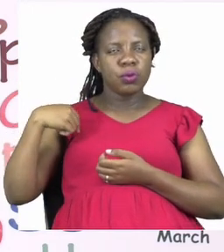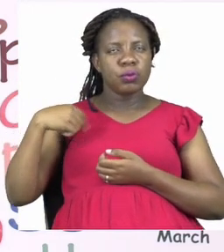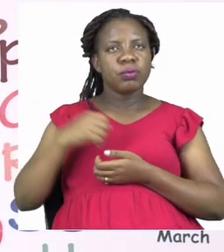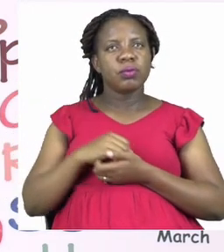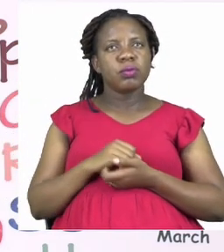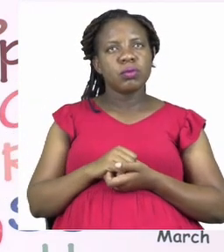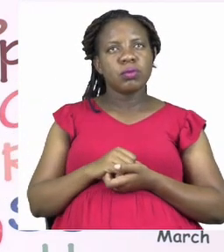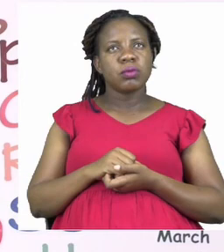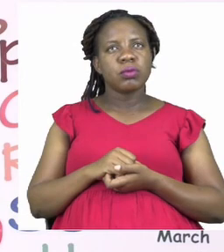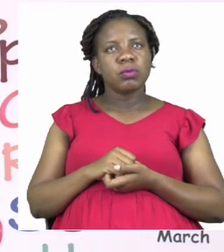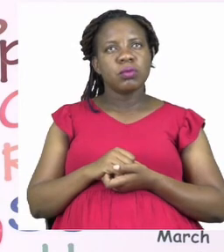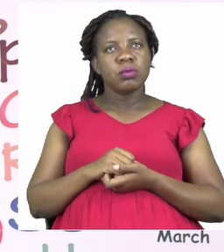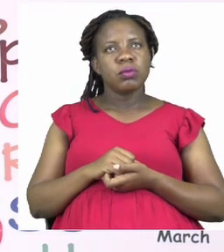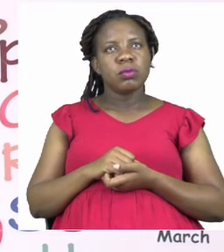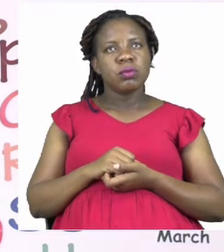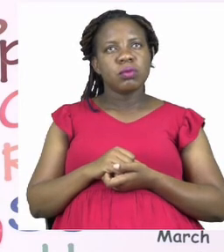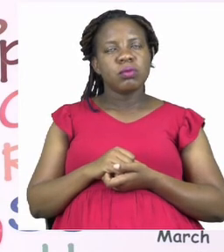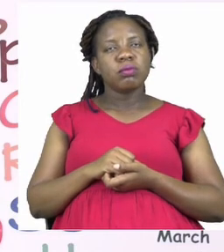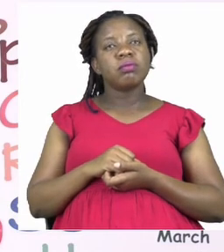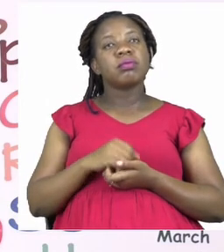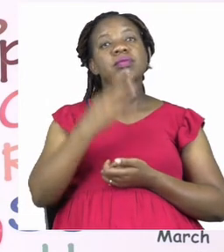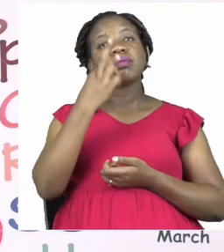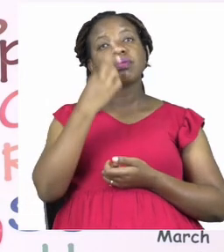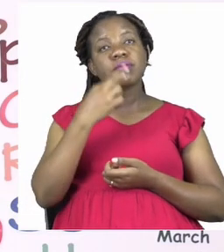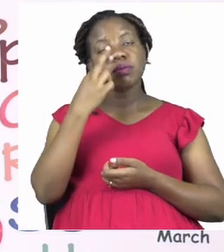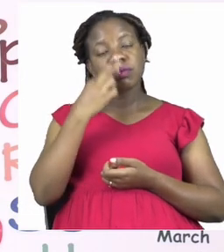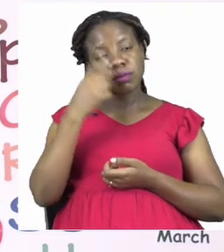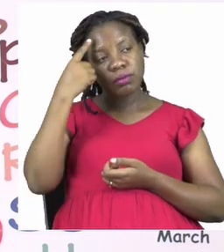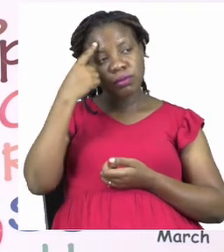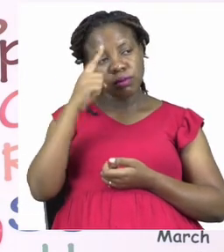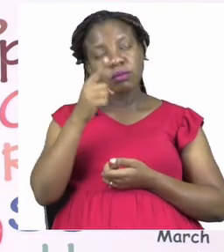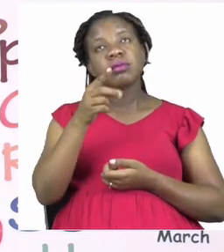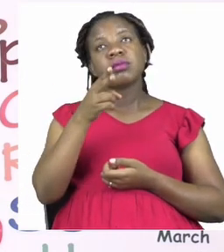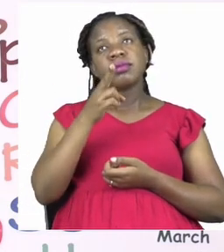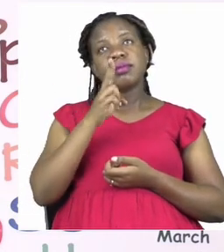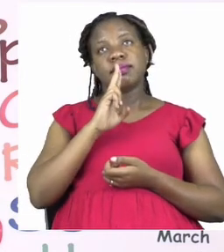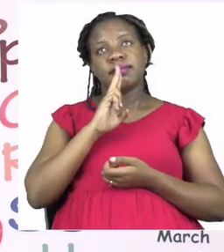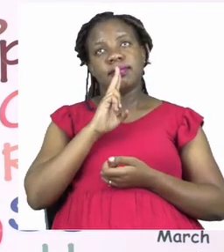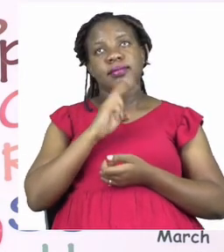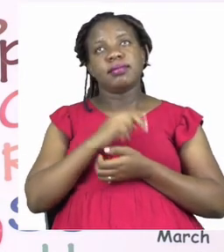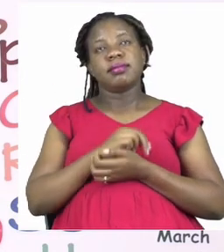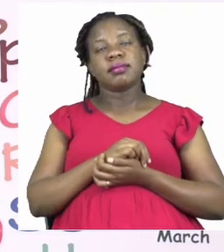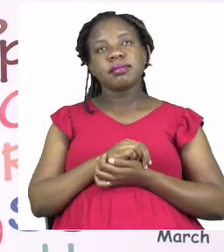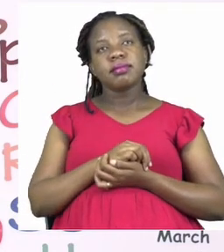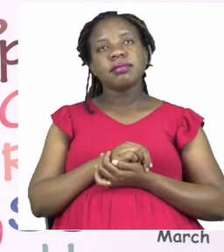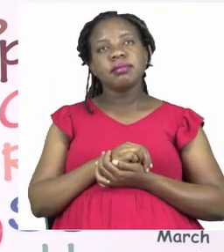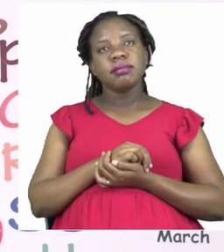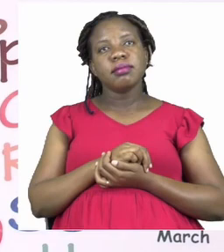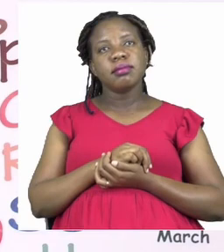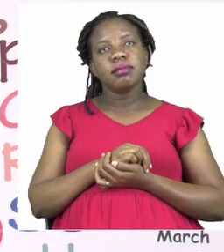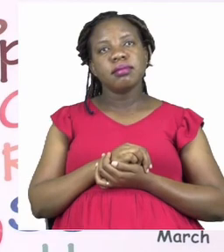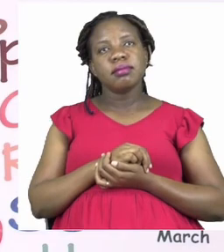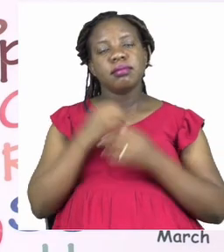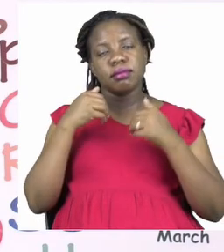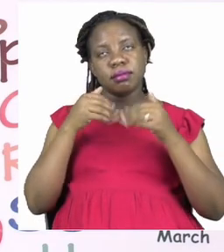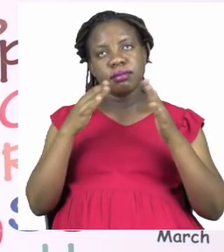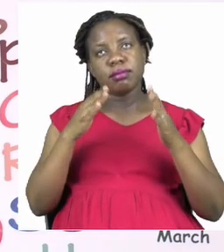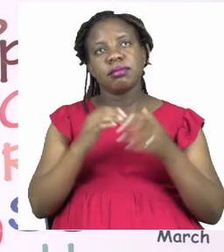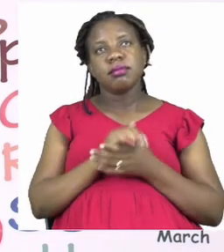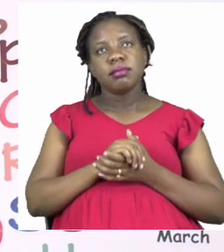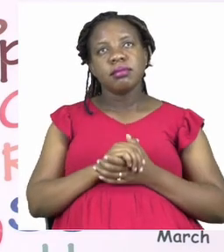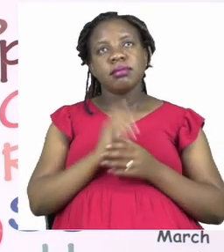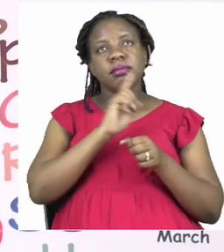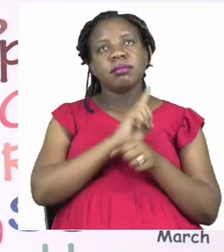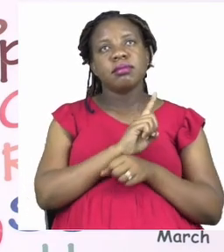is for our answer. So let us start with the first